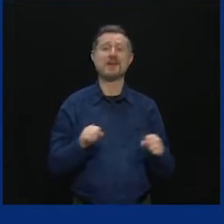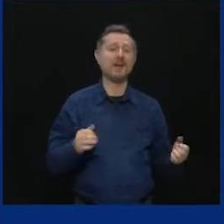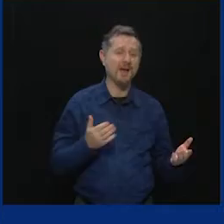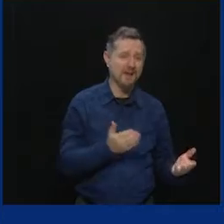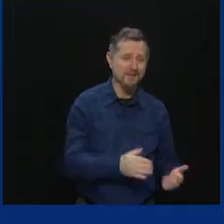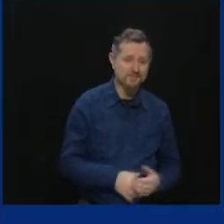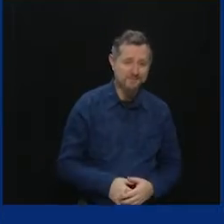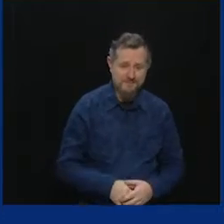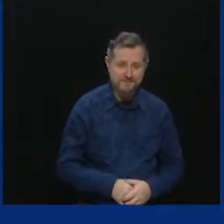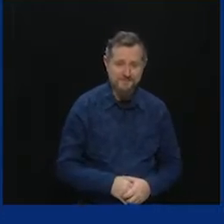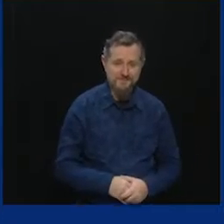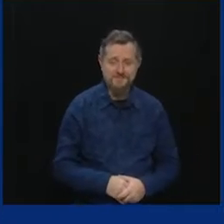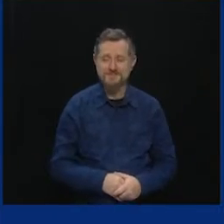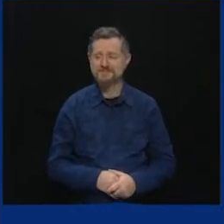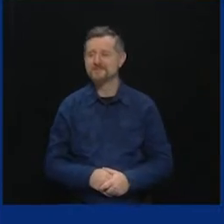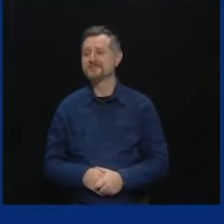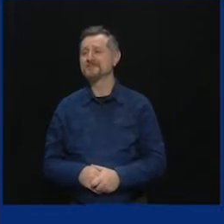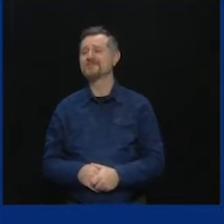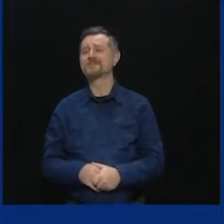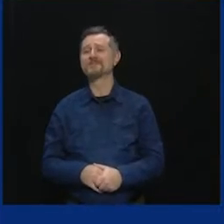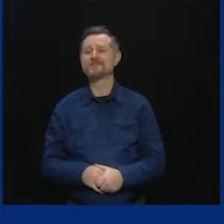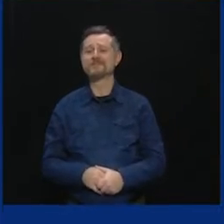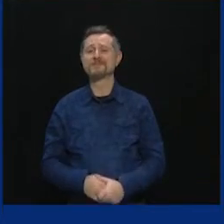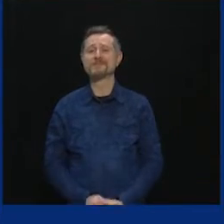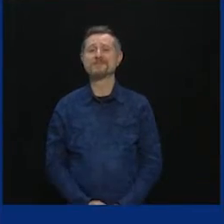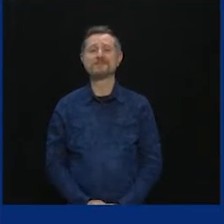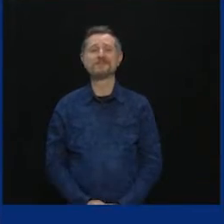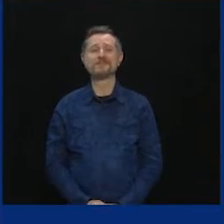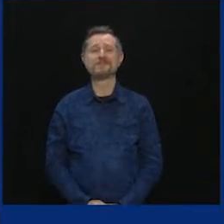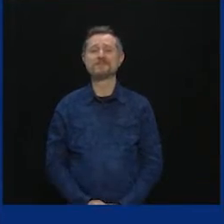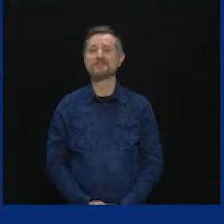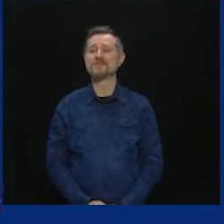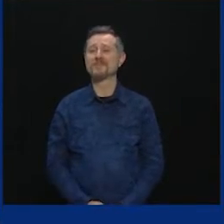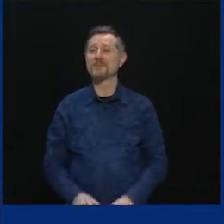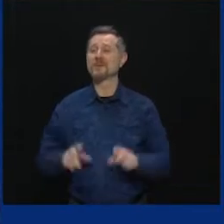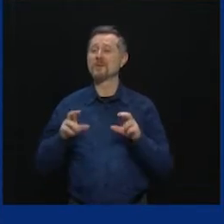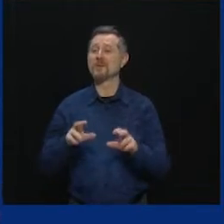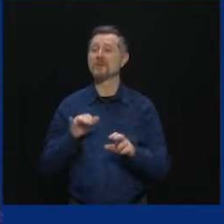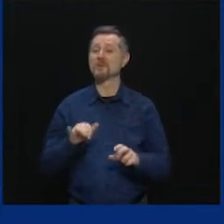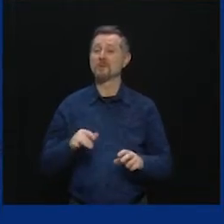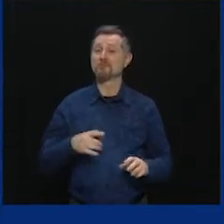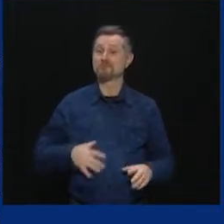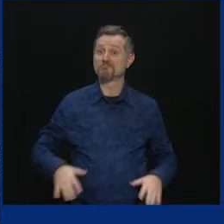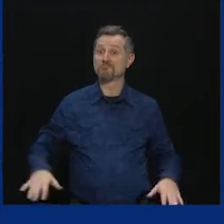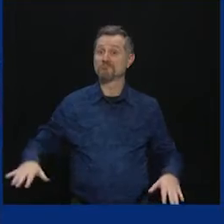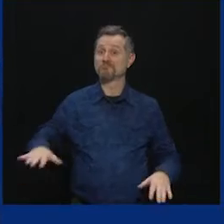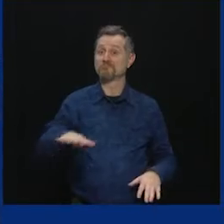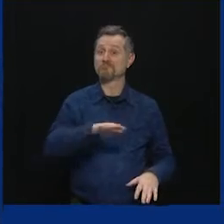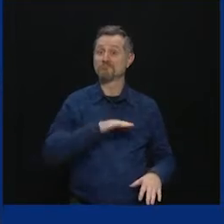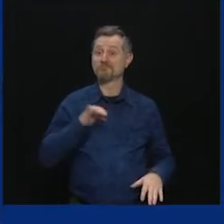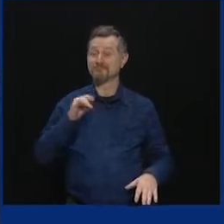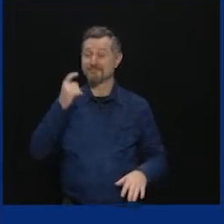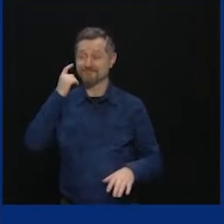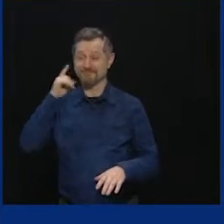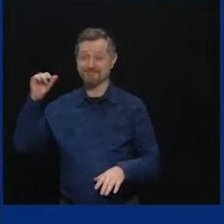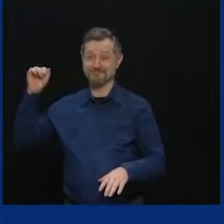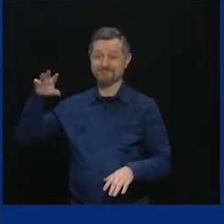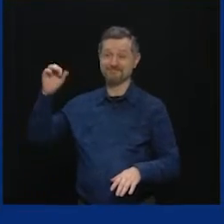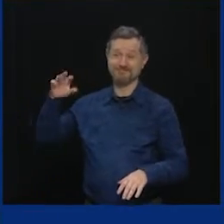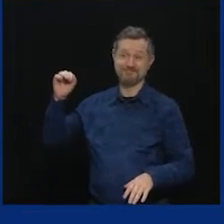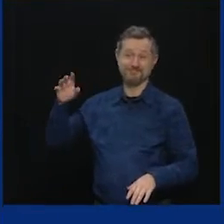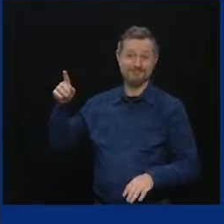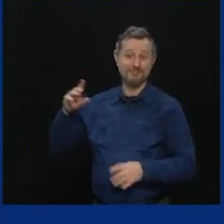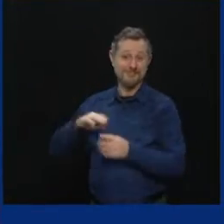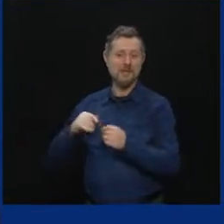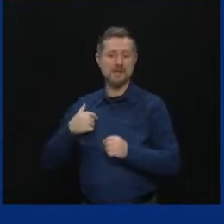and an investment that we together, as the congressman said, can